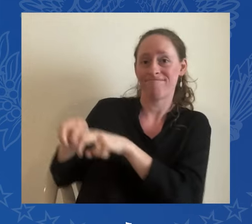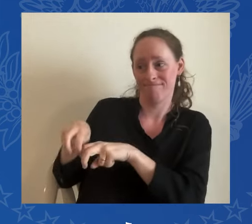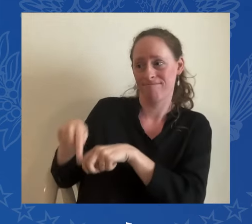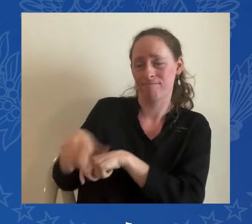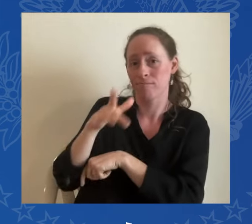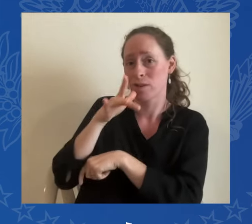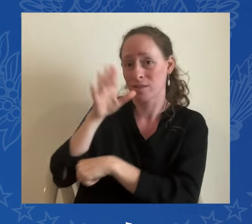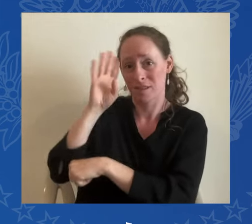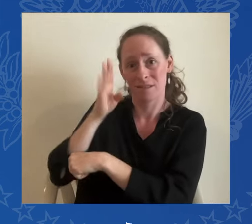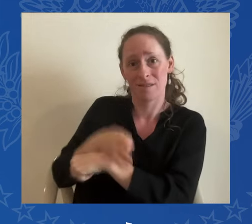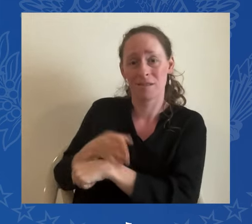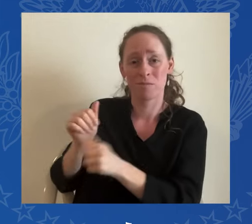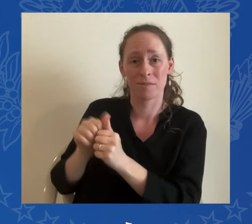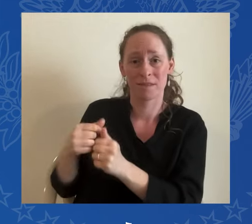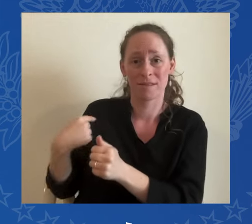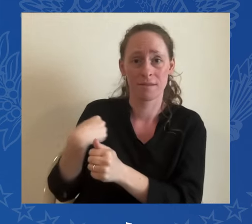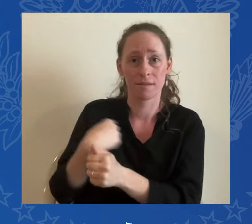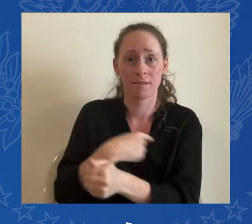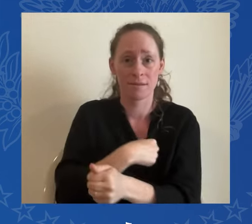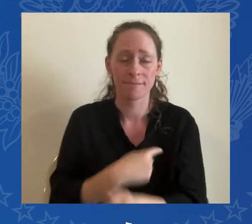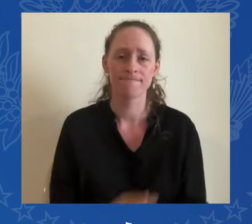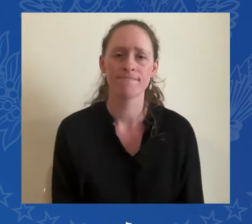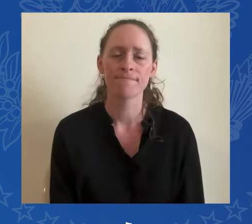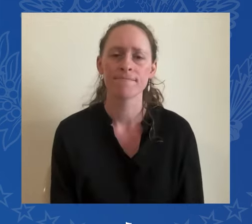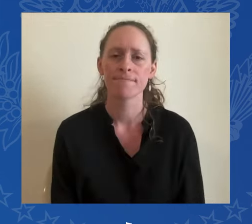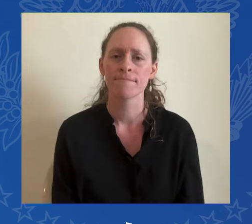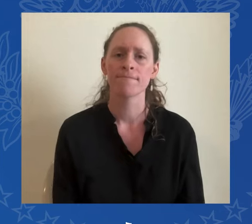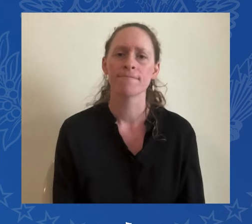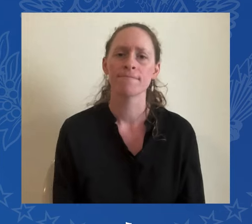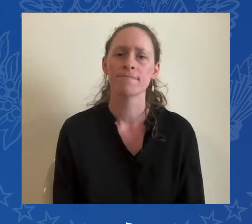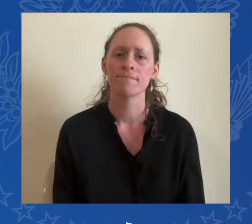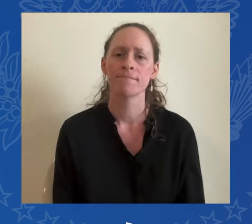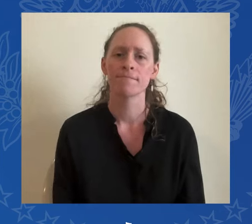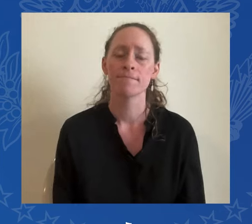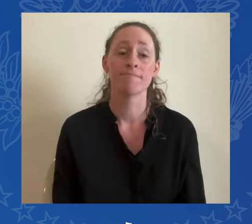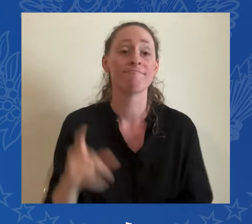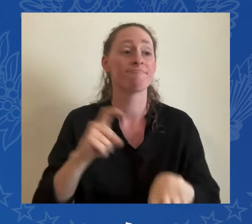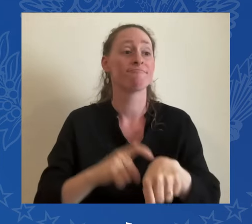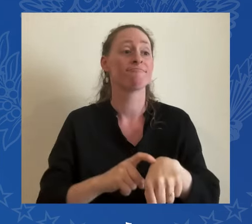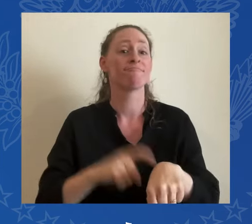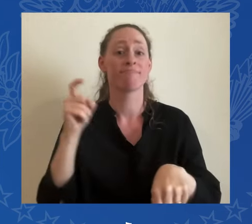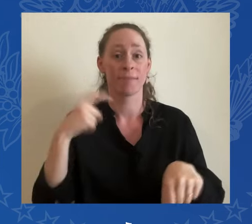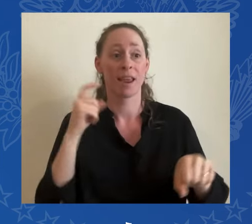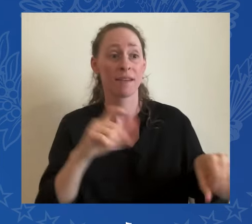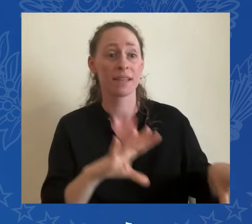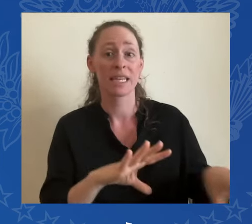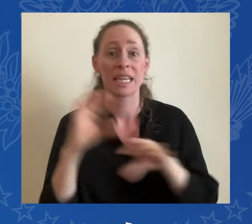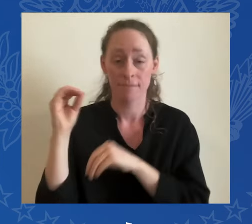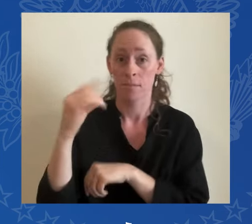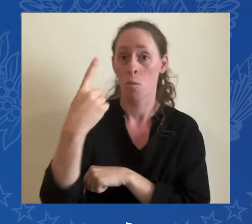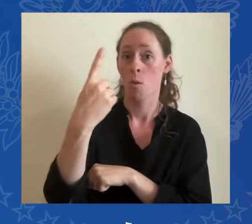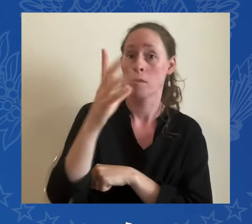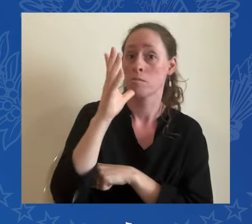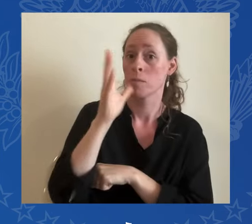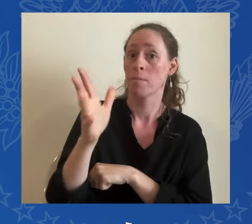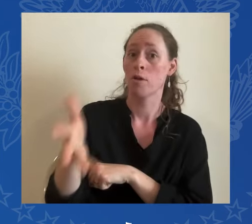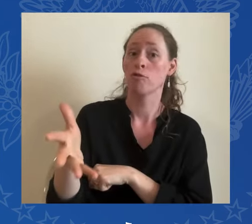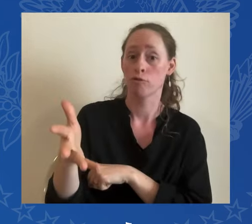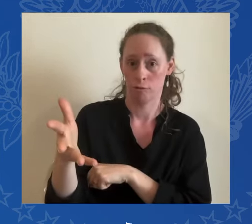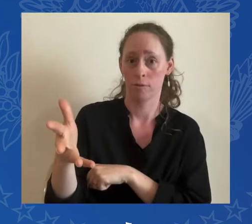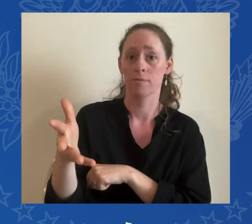grandmother who had just lost her granddaughter, came up to us and quietly passed us a note, a handwritten letter. And here's